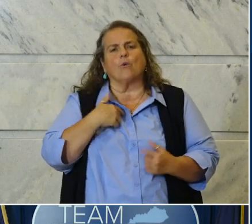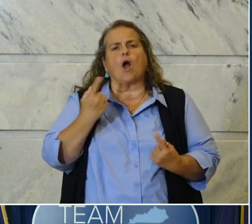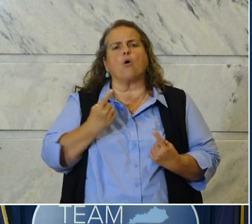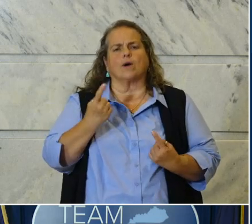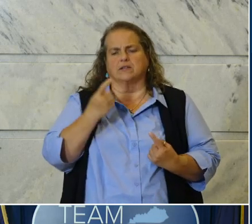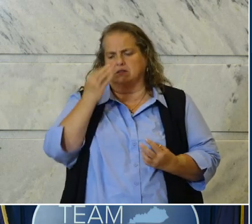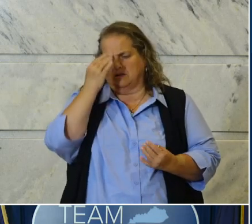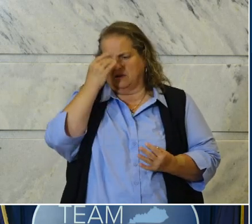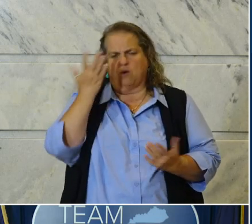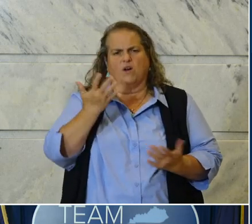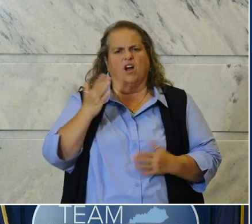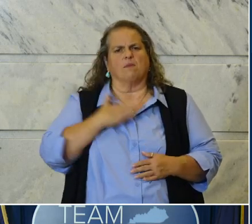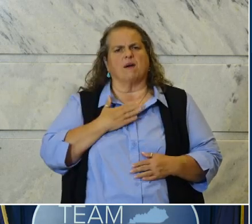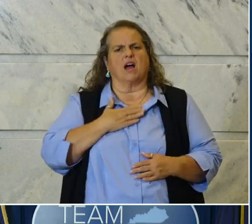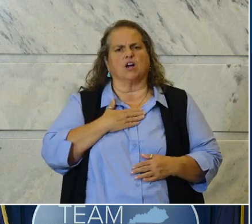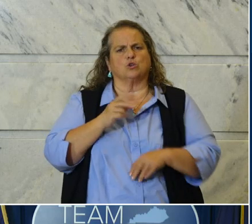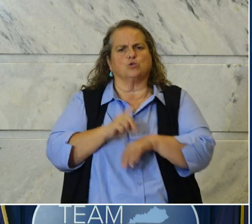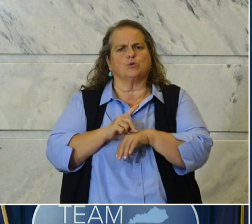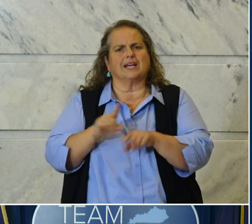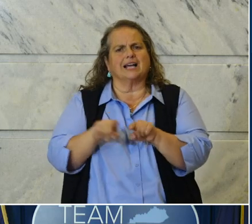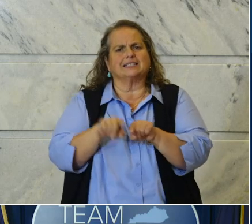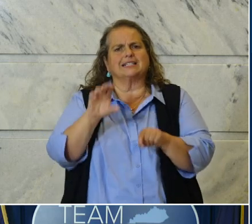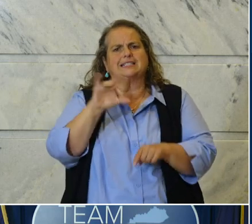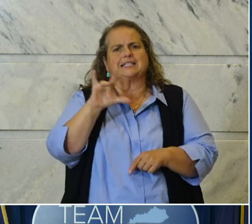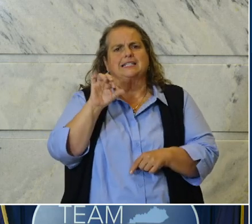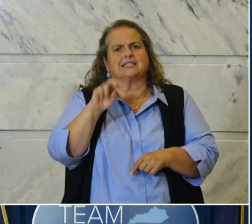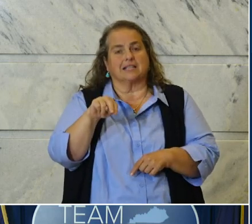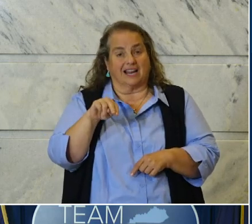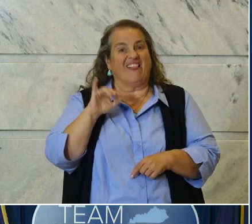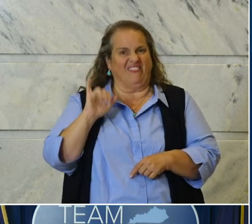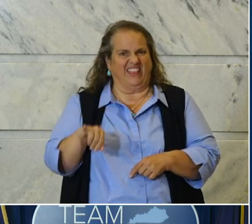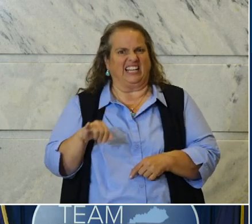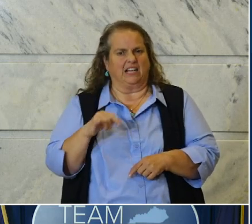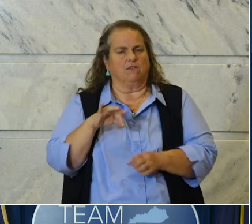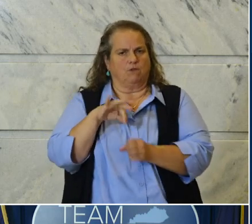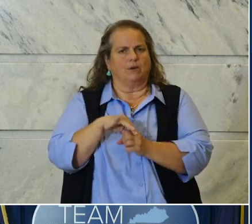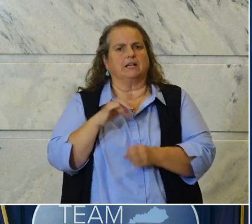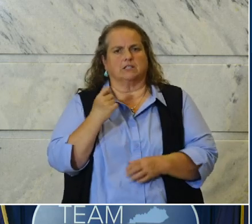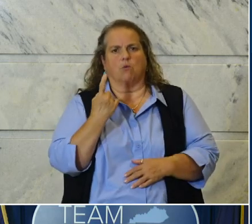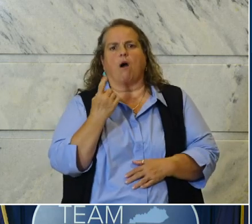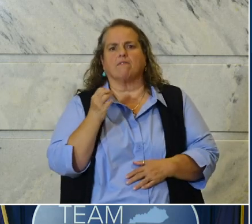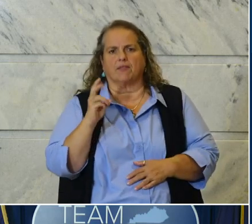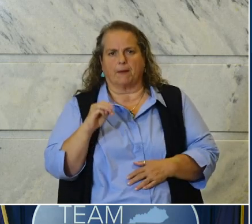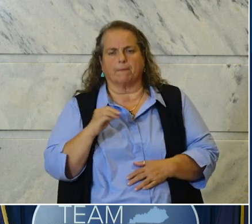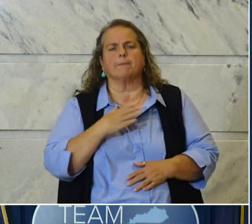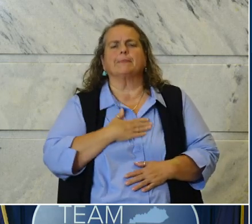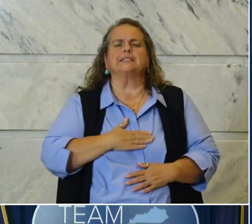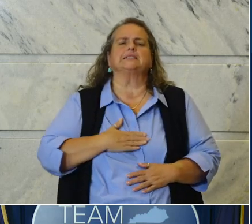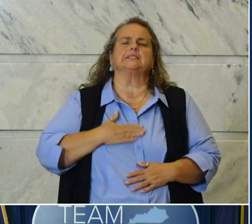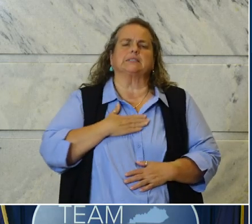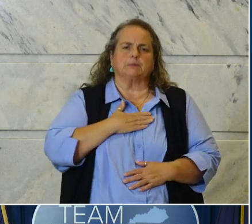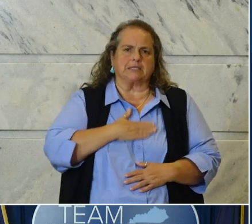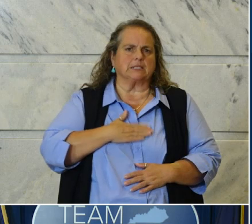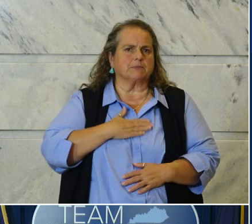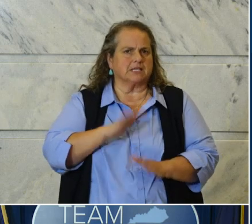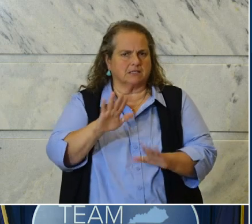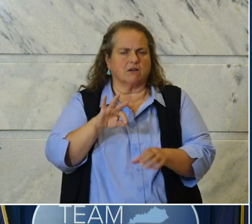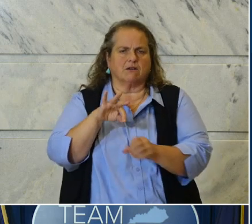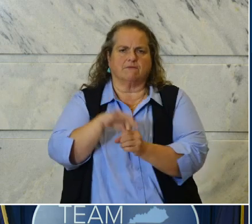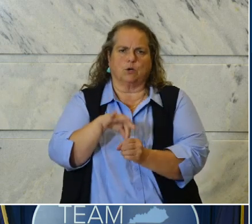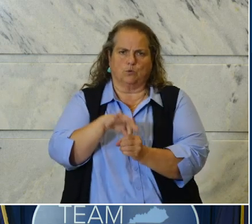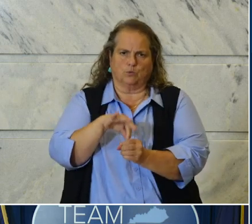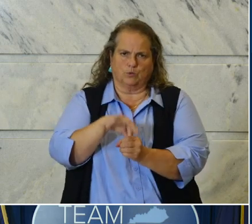citizens, this is certainly one of them. So please go vote.